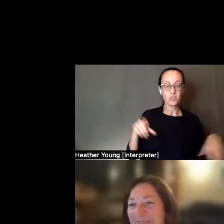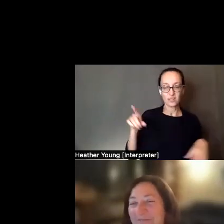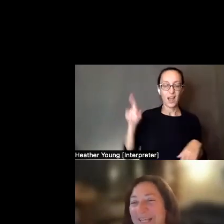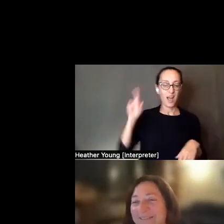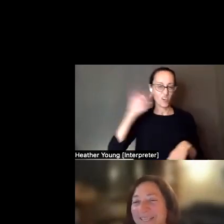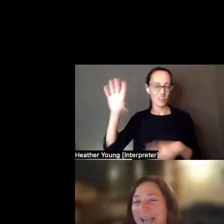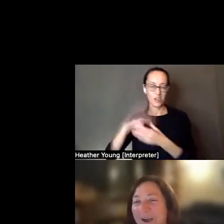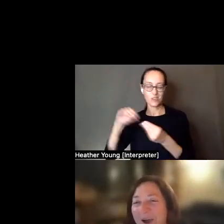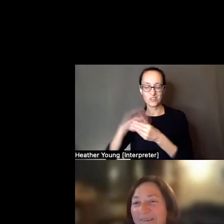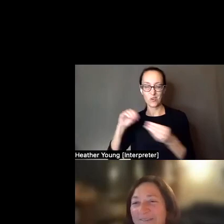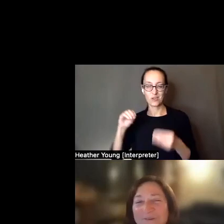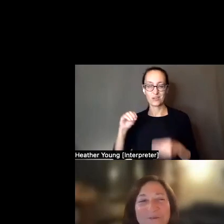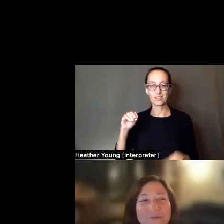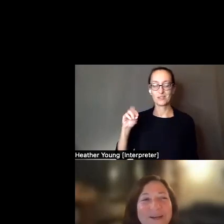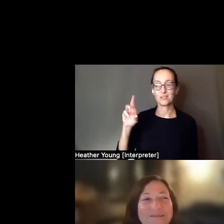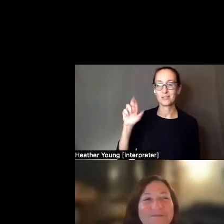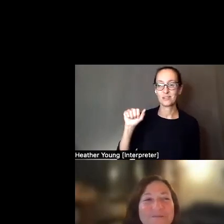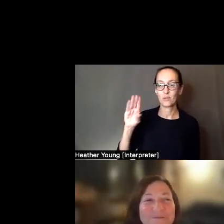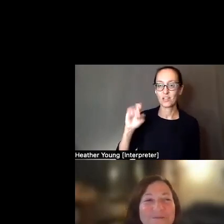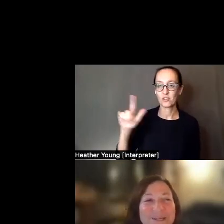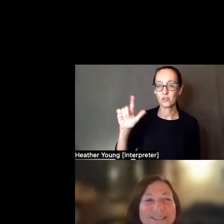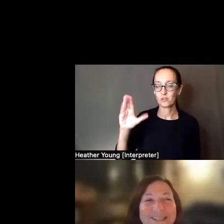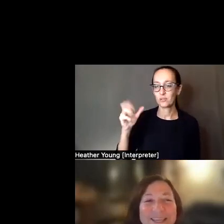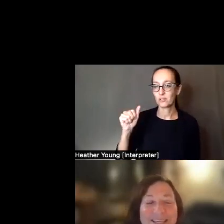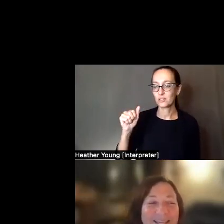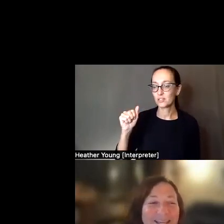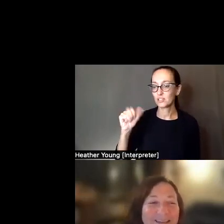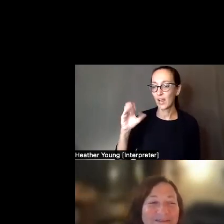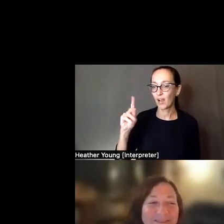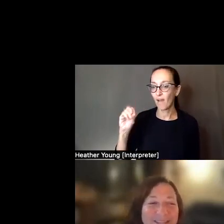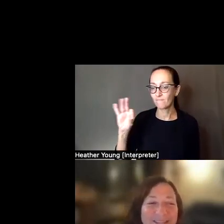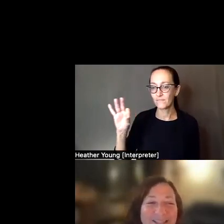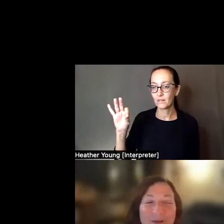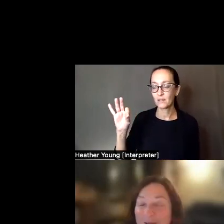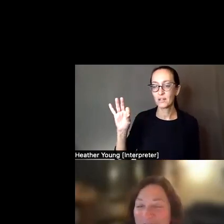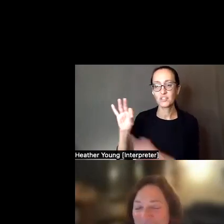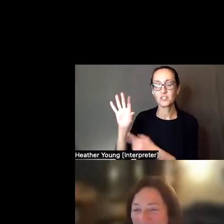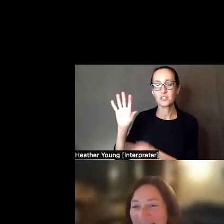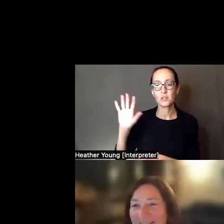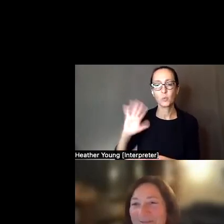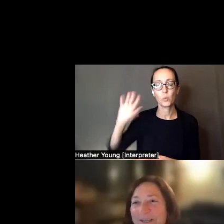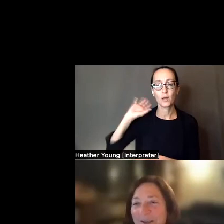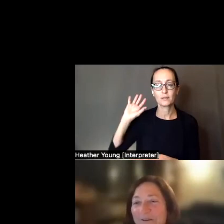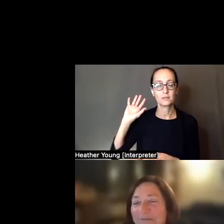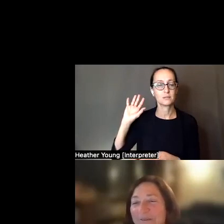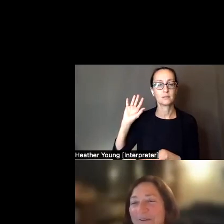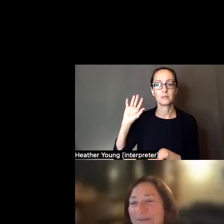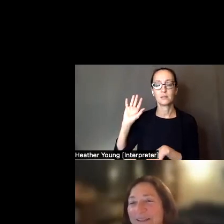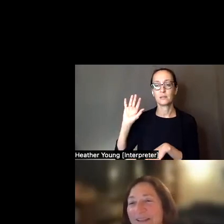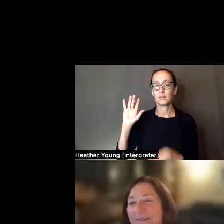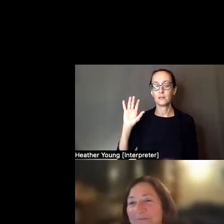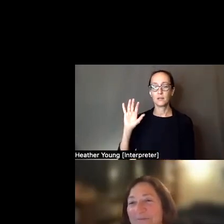Rachel Chakoff, who was the the poster child one year